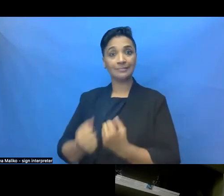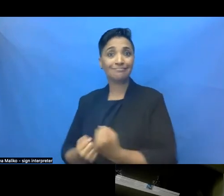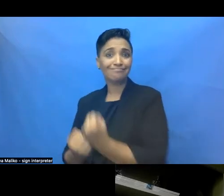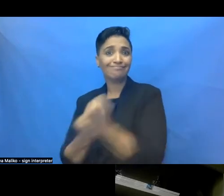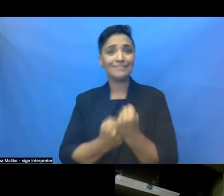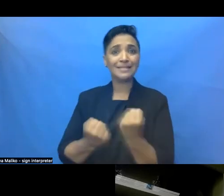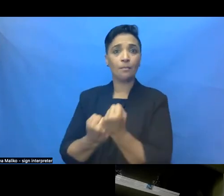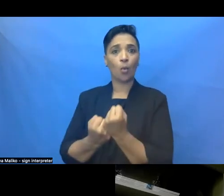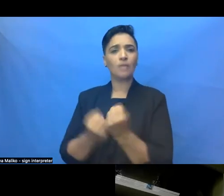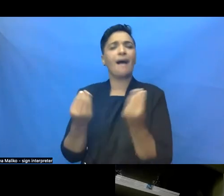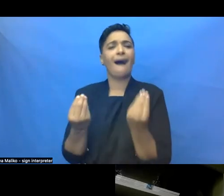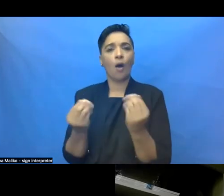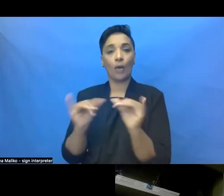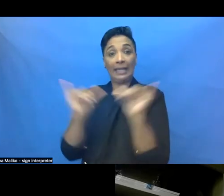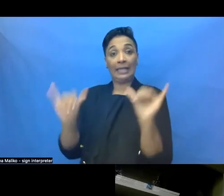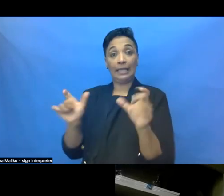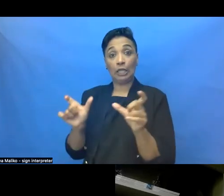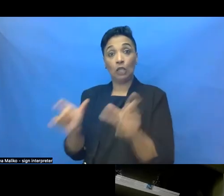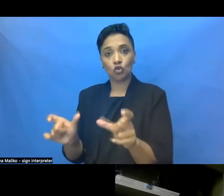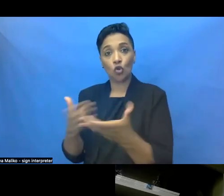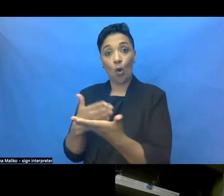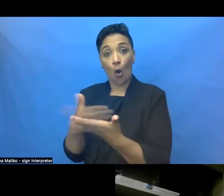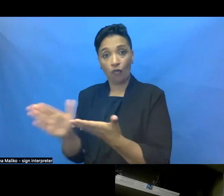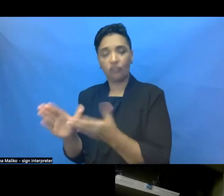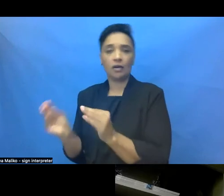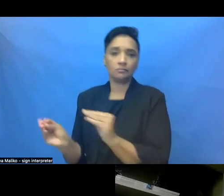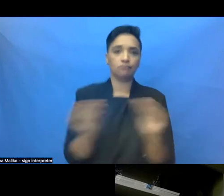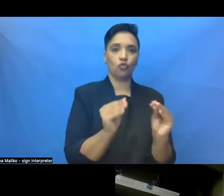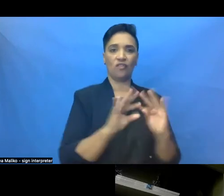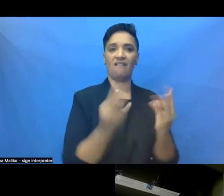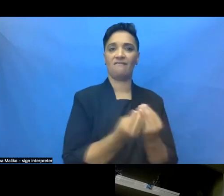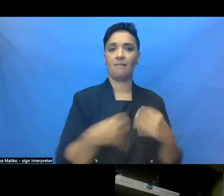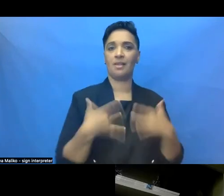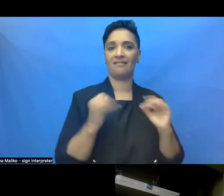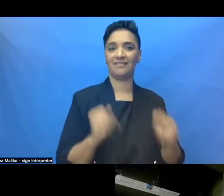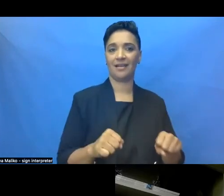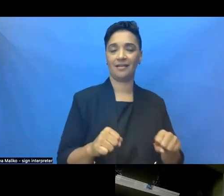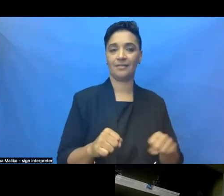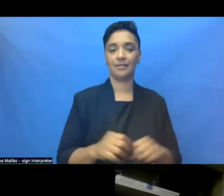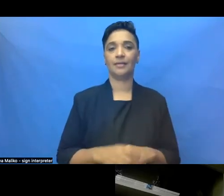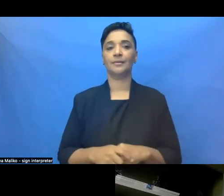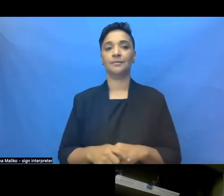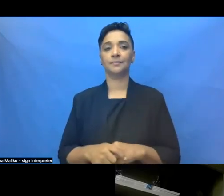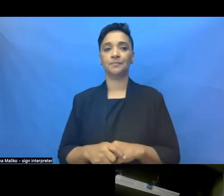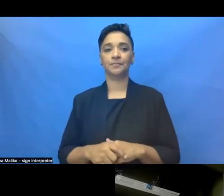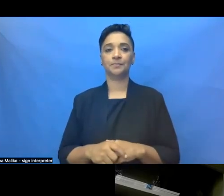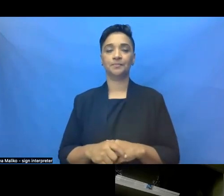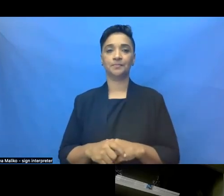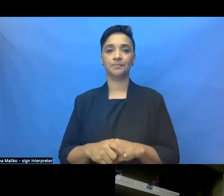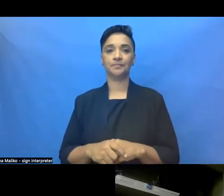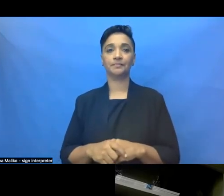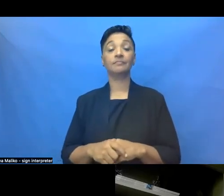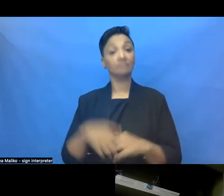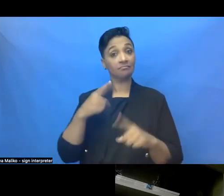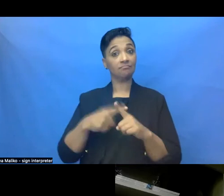deinstitutionalization and in general supporting children to grow up in families and to move away